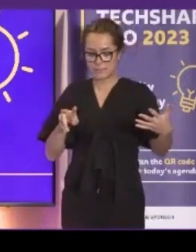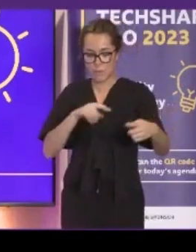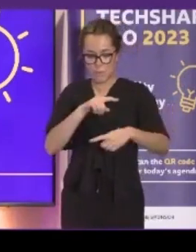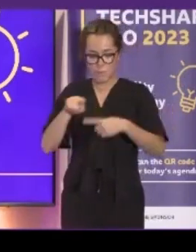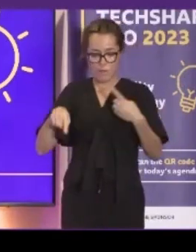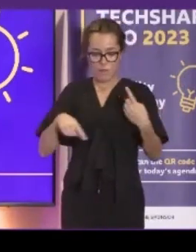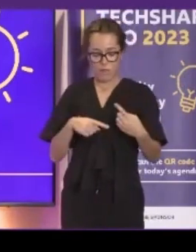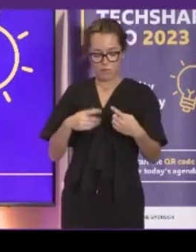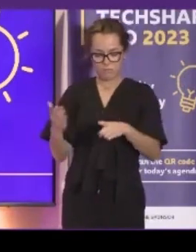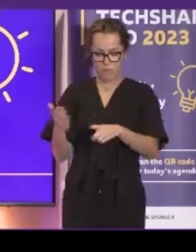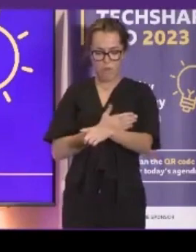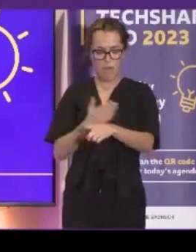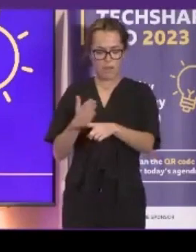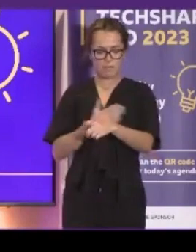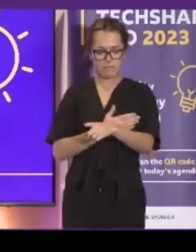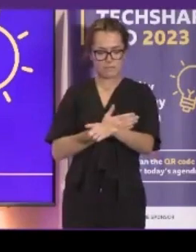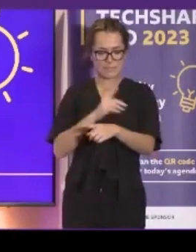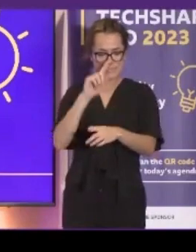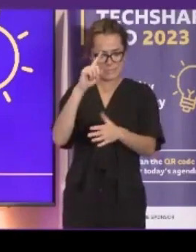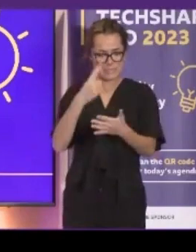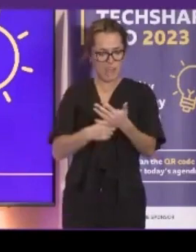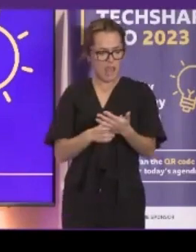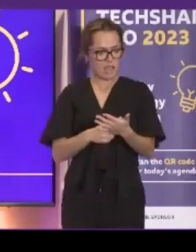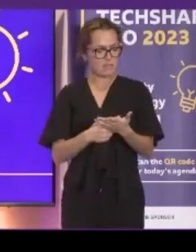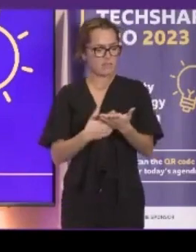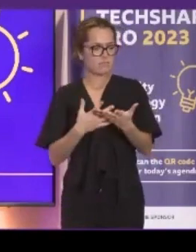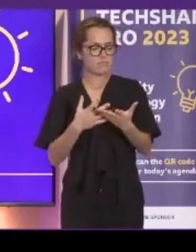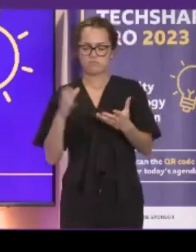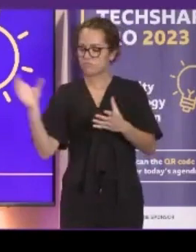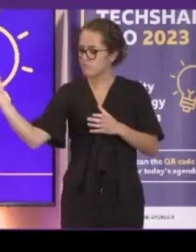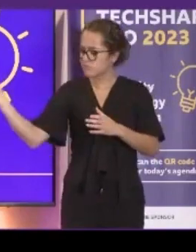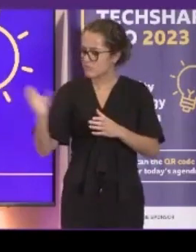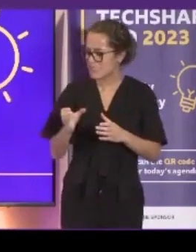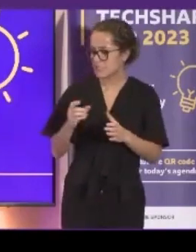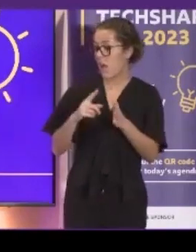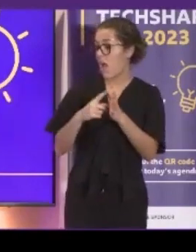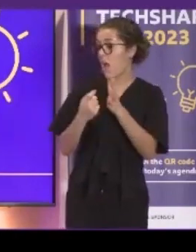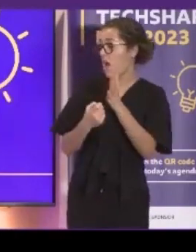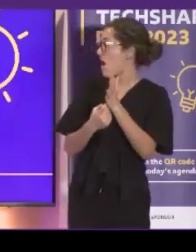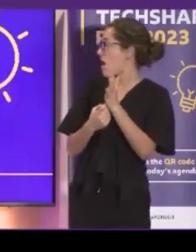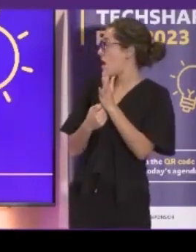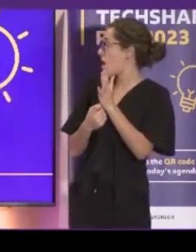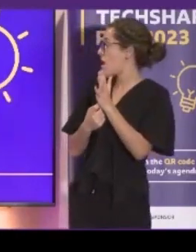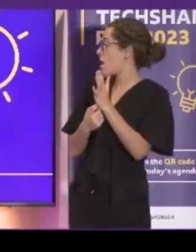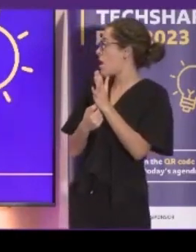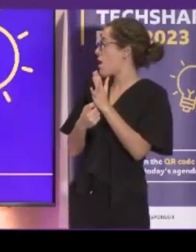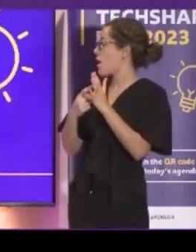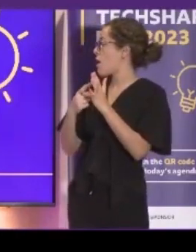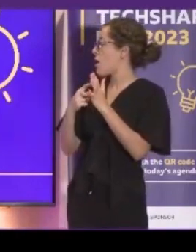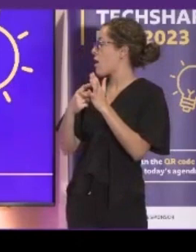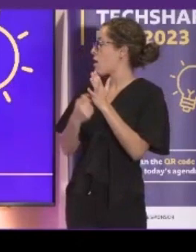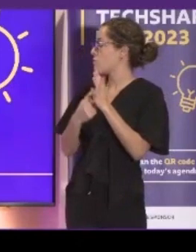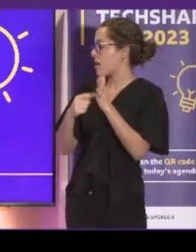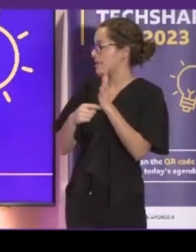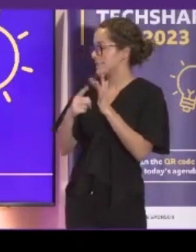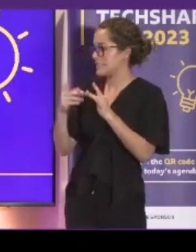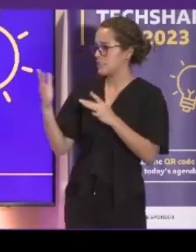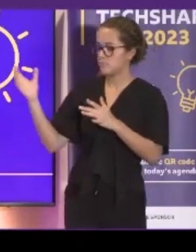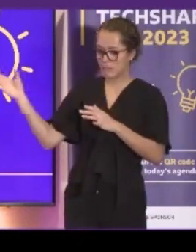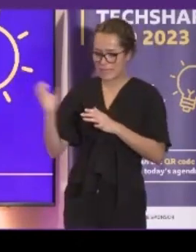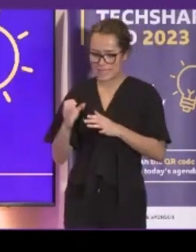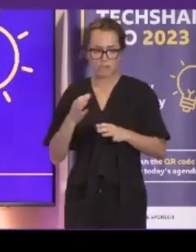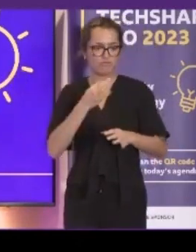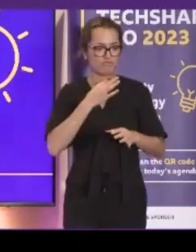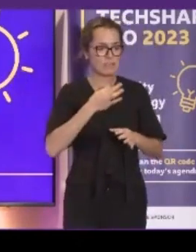really early on bring in the right parties, bring in people like you, Arati, and your team, bring in legal, bring in our risk and compliance teams, and really